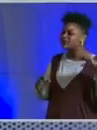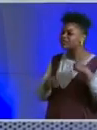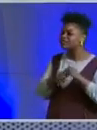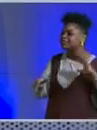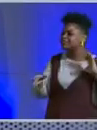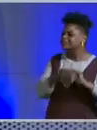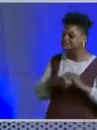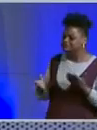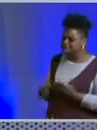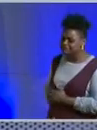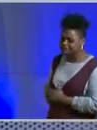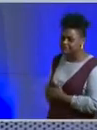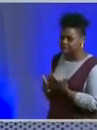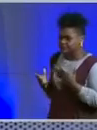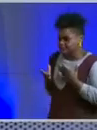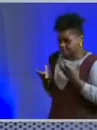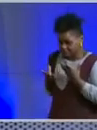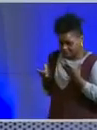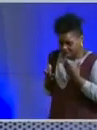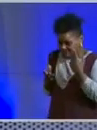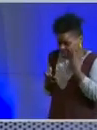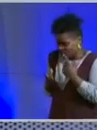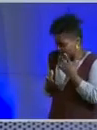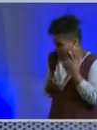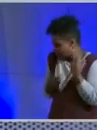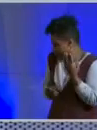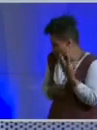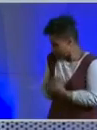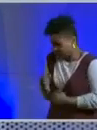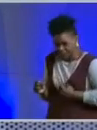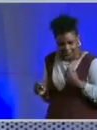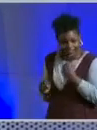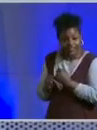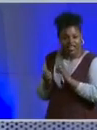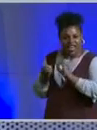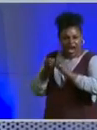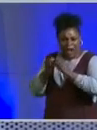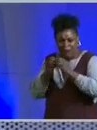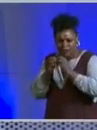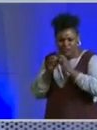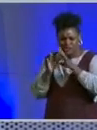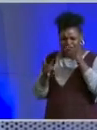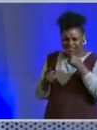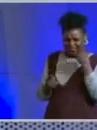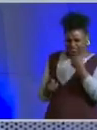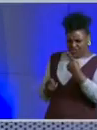years. We really have, first of all, the numbers tell the story.